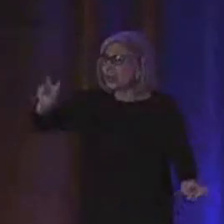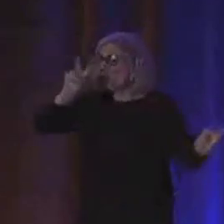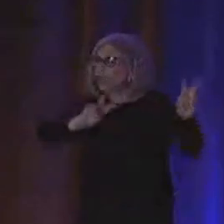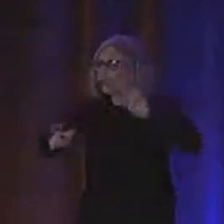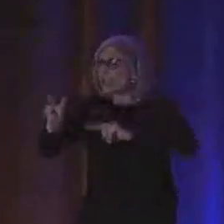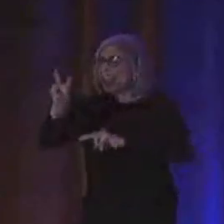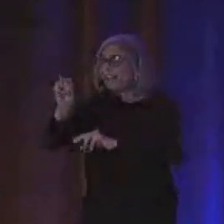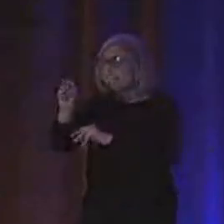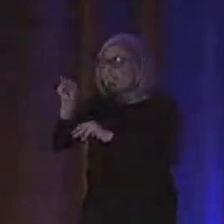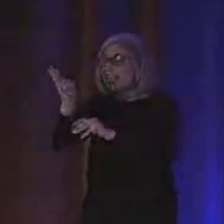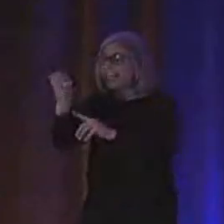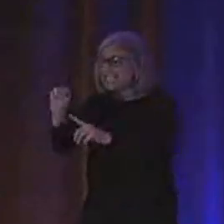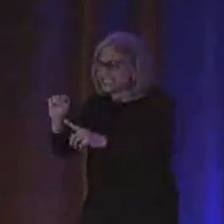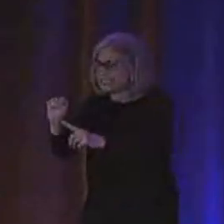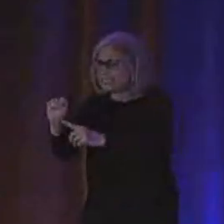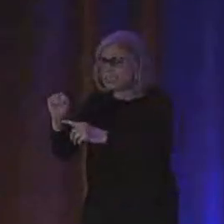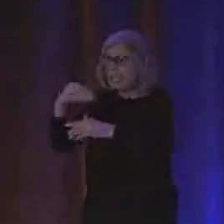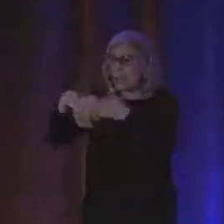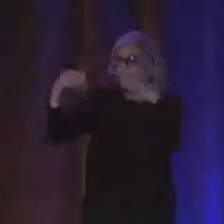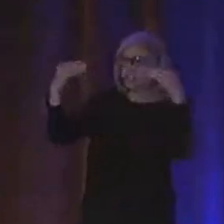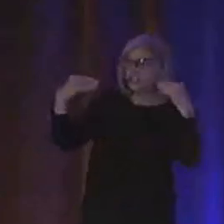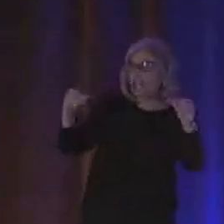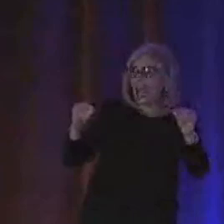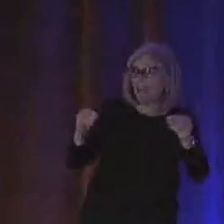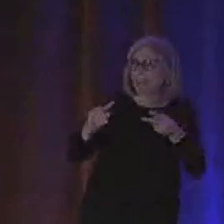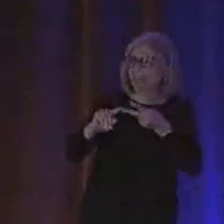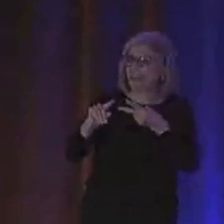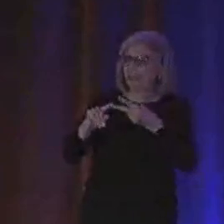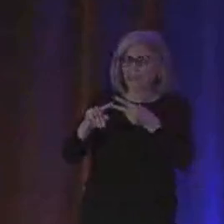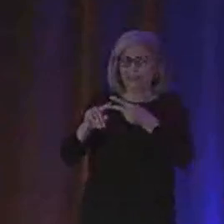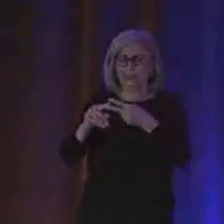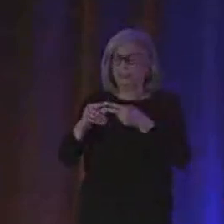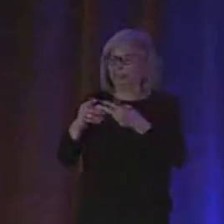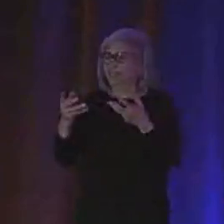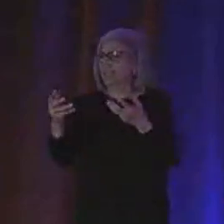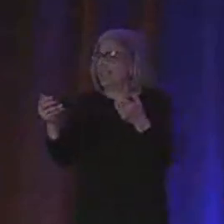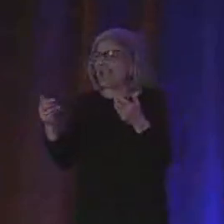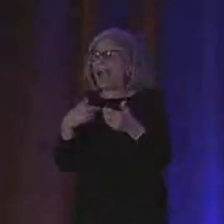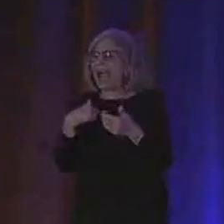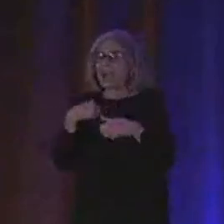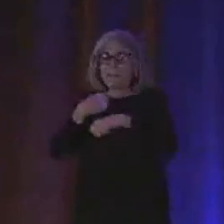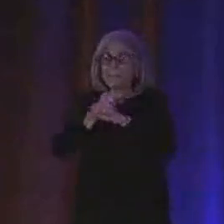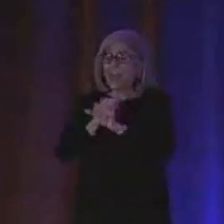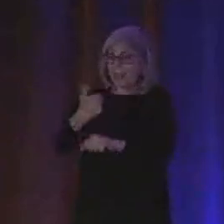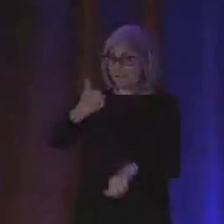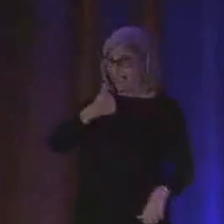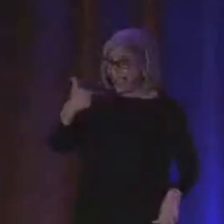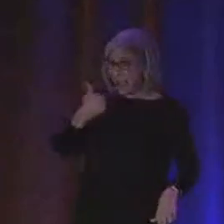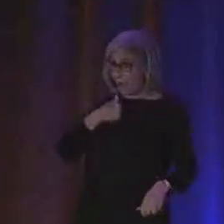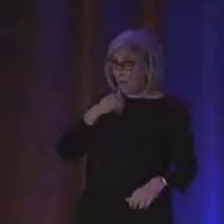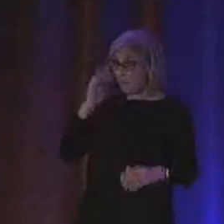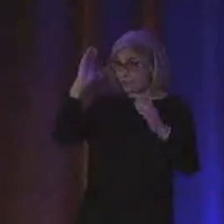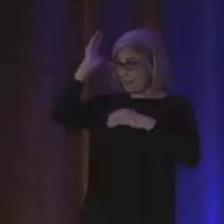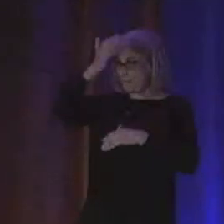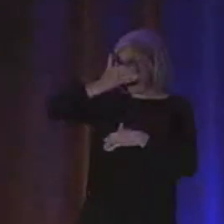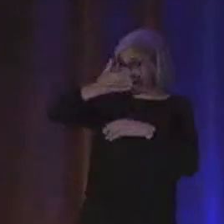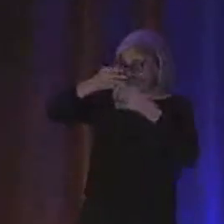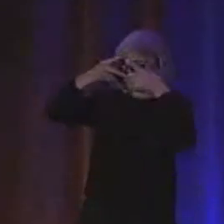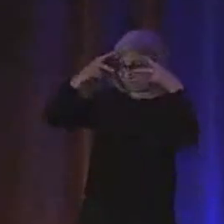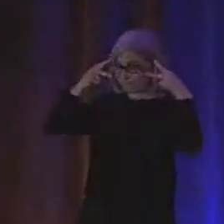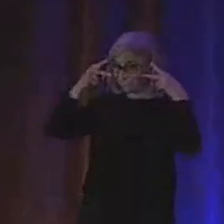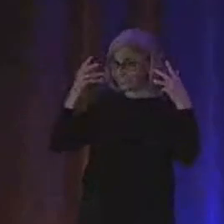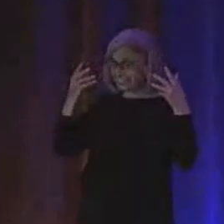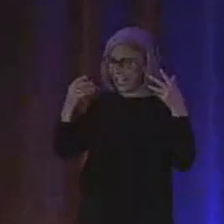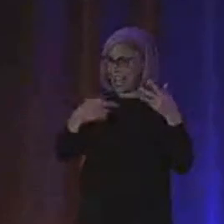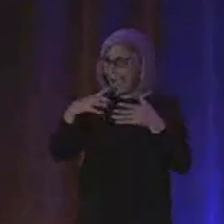Venice, in the shops, the souvenirs. I even made my own mask. And I learned